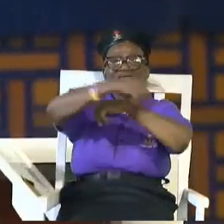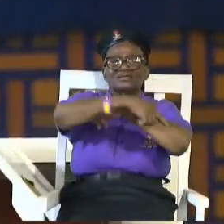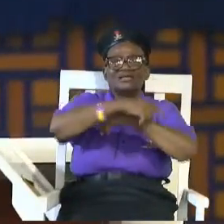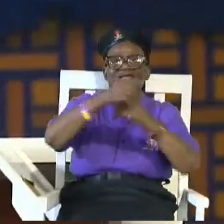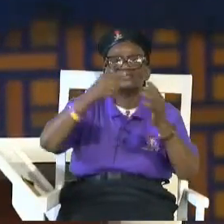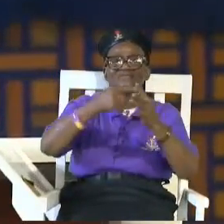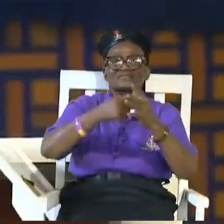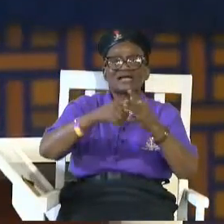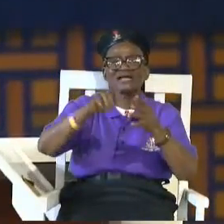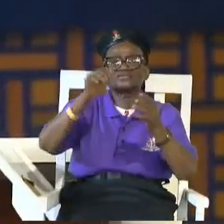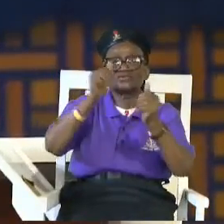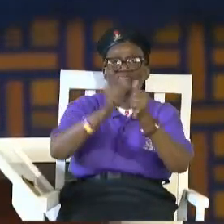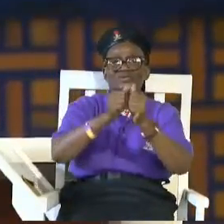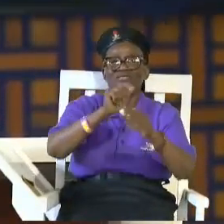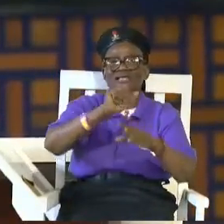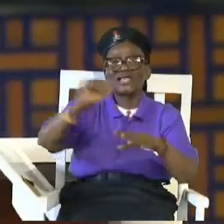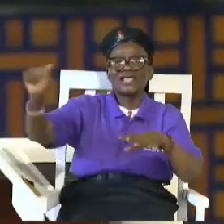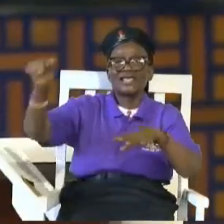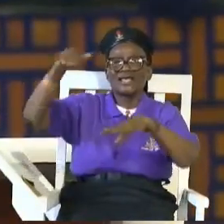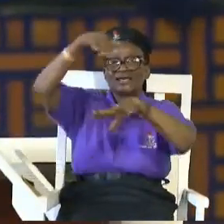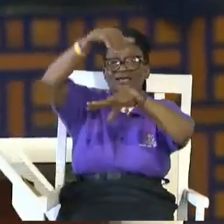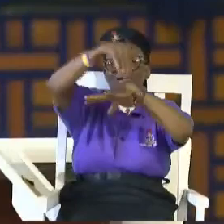with a night.